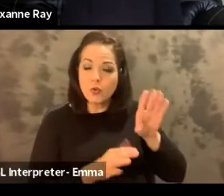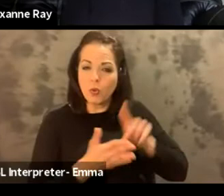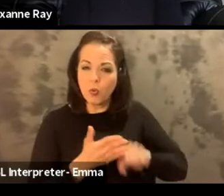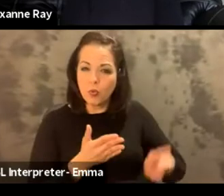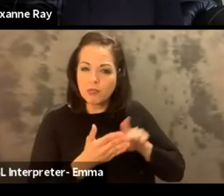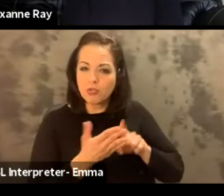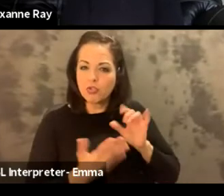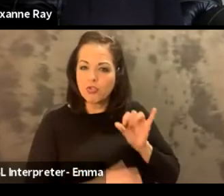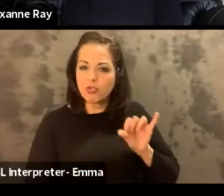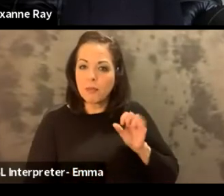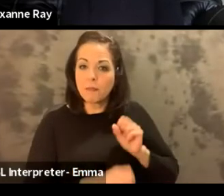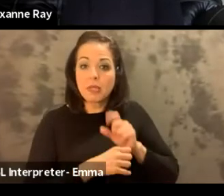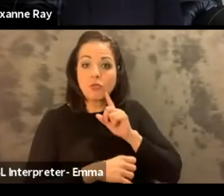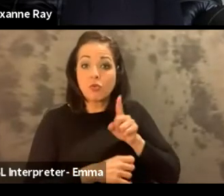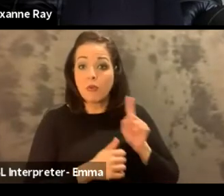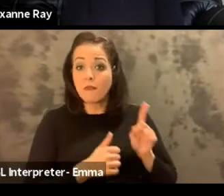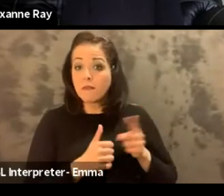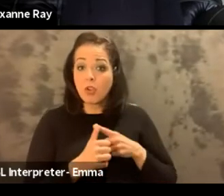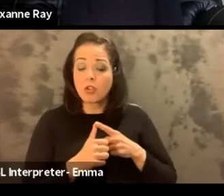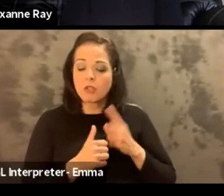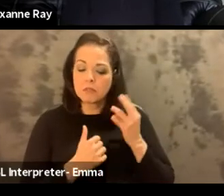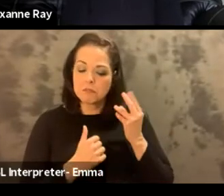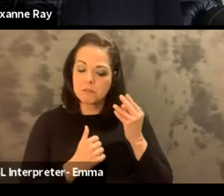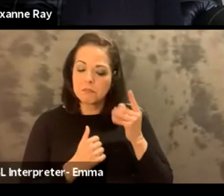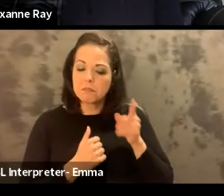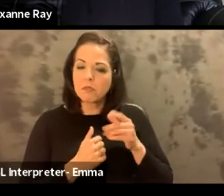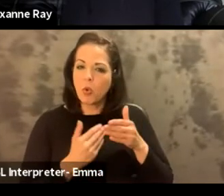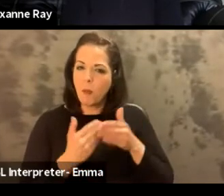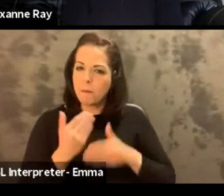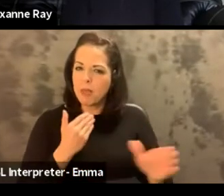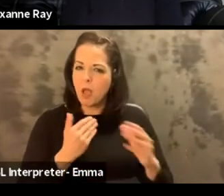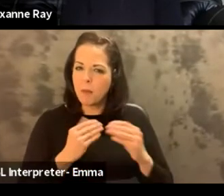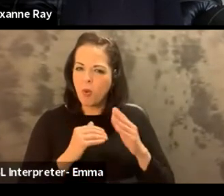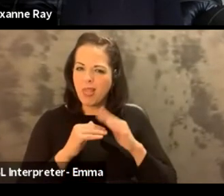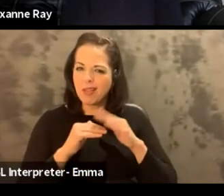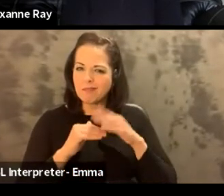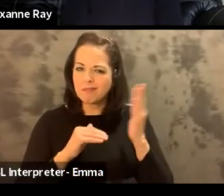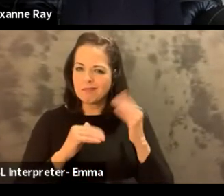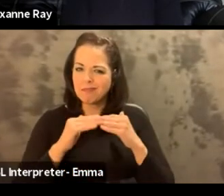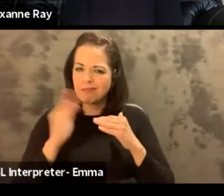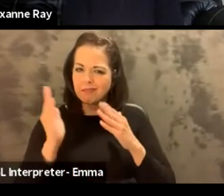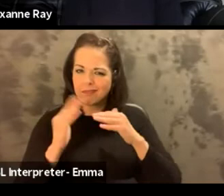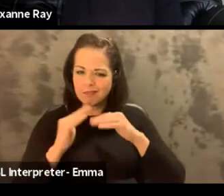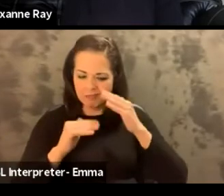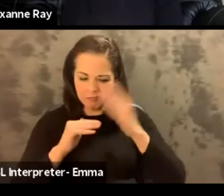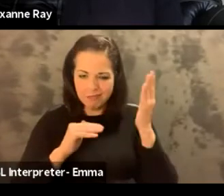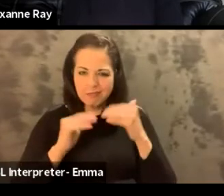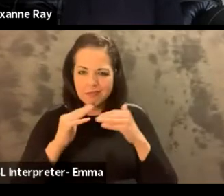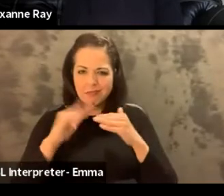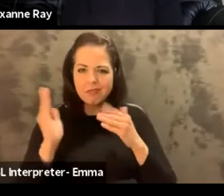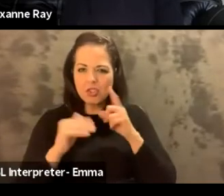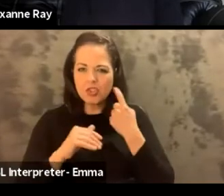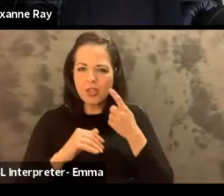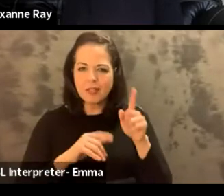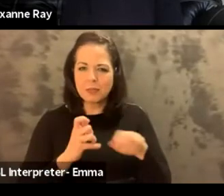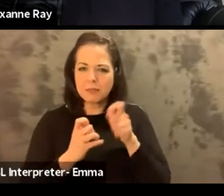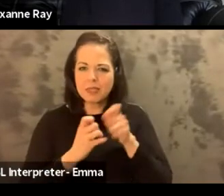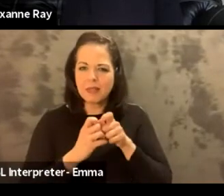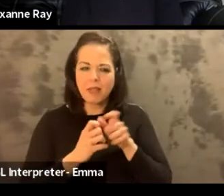that you know, sort of go beyond those layers so that we're not just tokenizing these